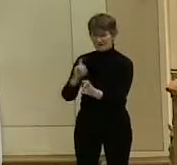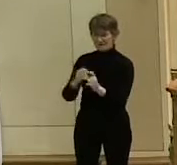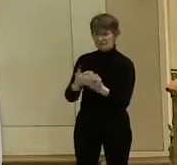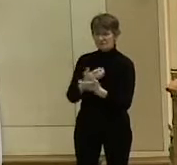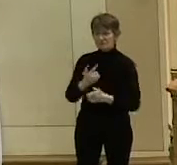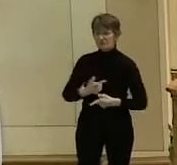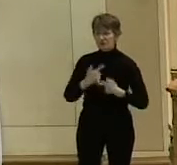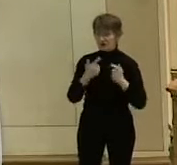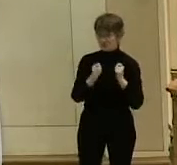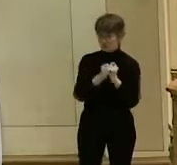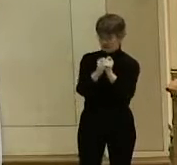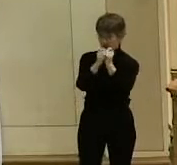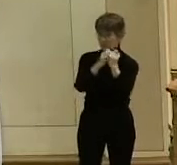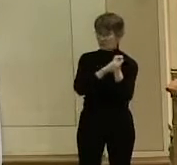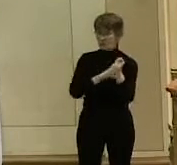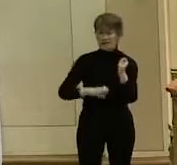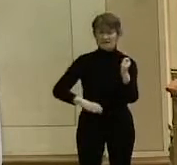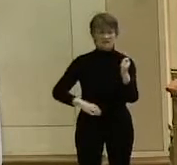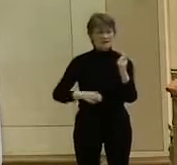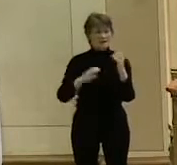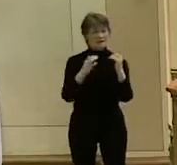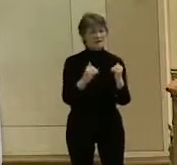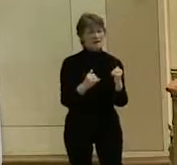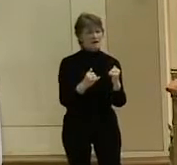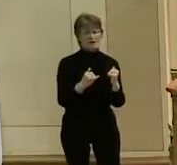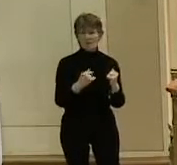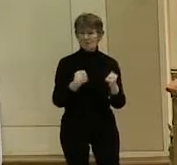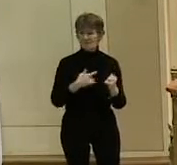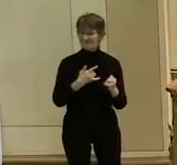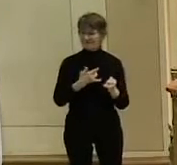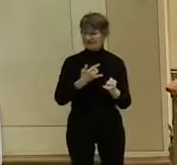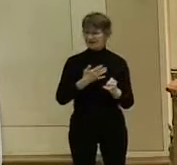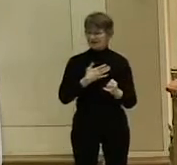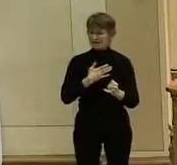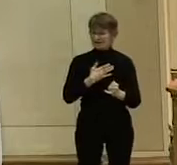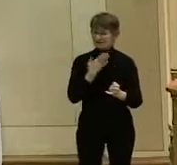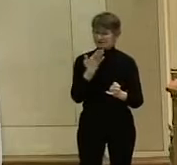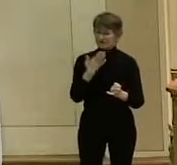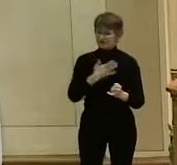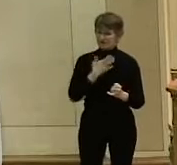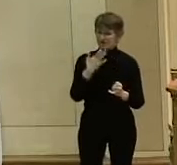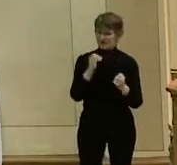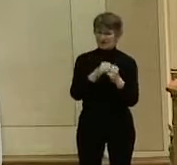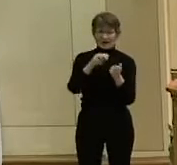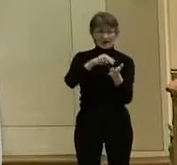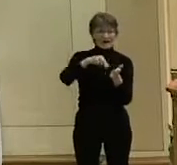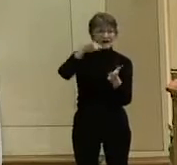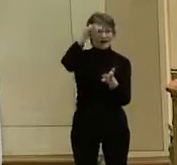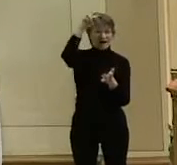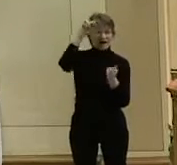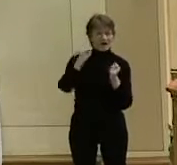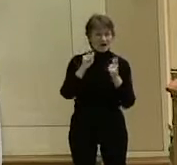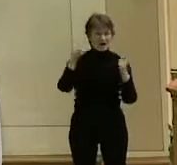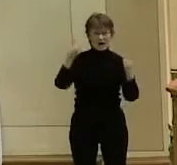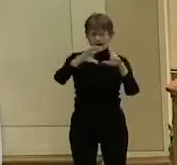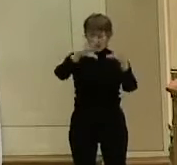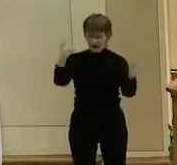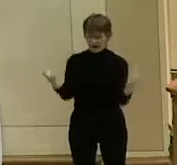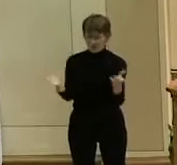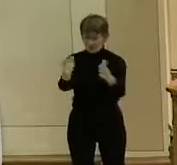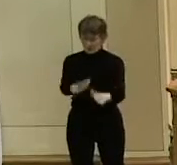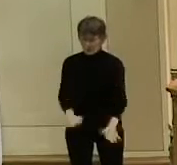Christ. Therefore, overcome with paschal joy, every land, every people exults in your